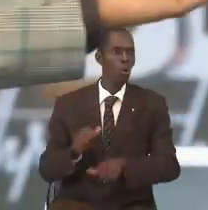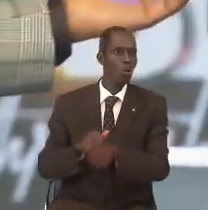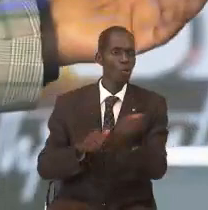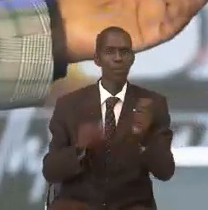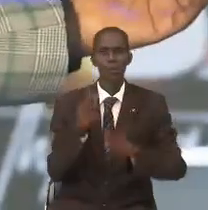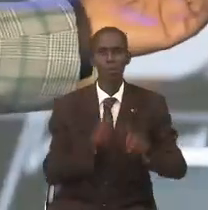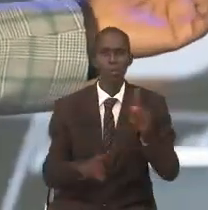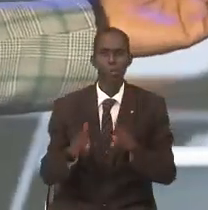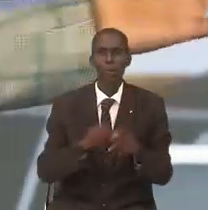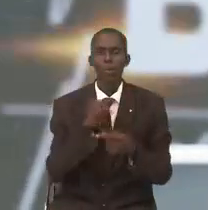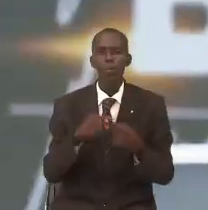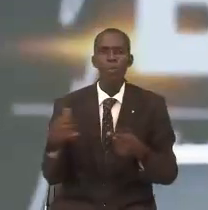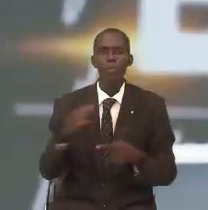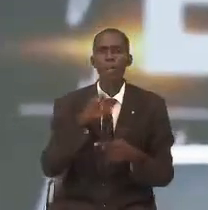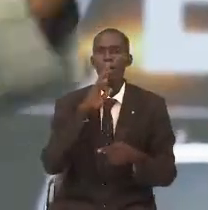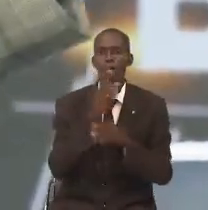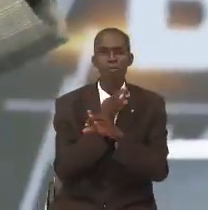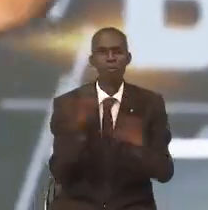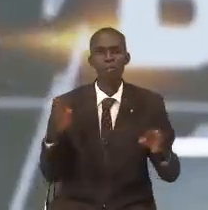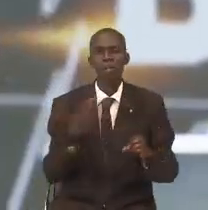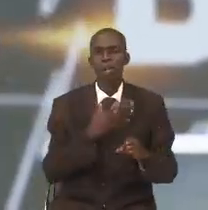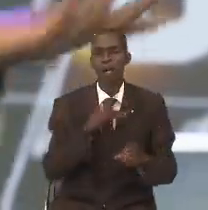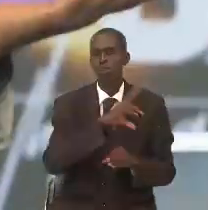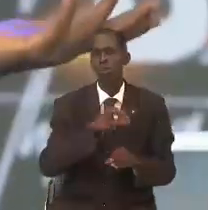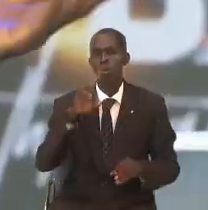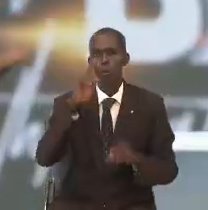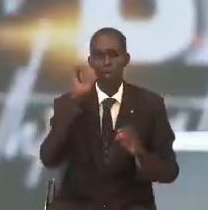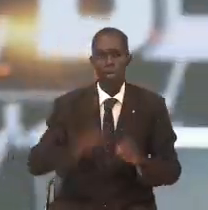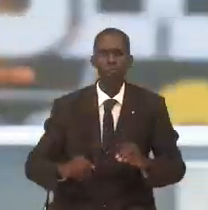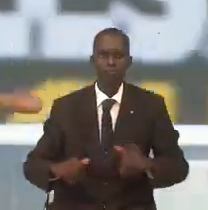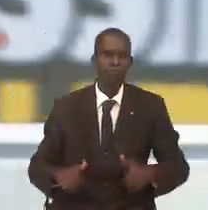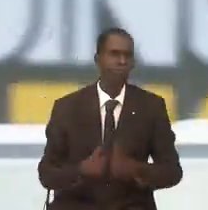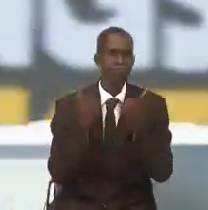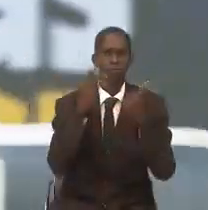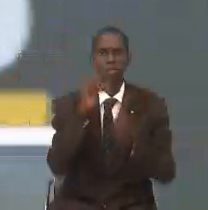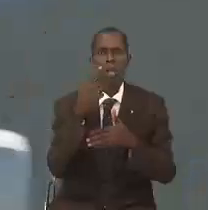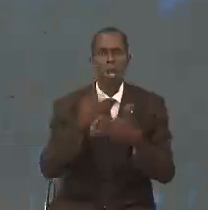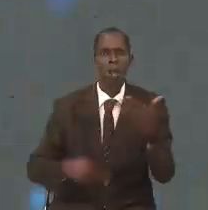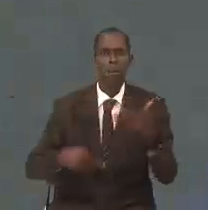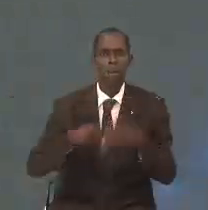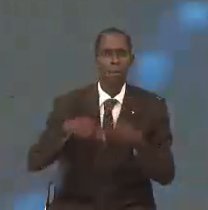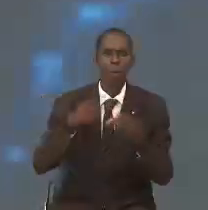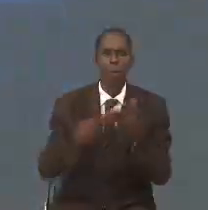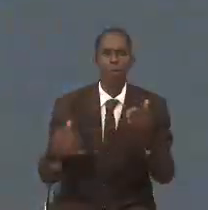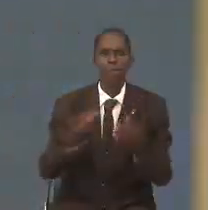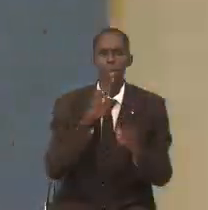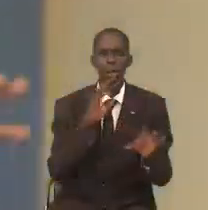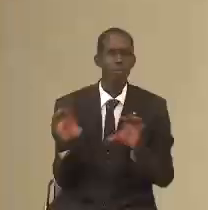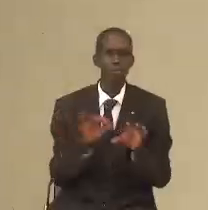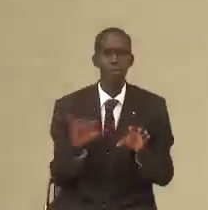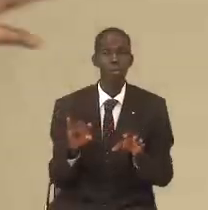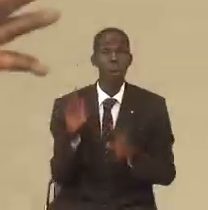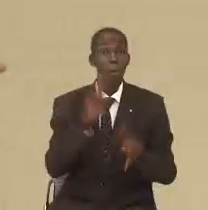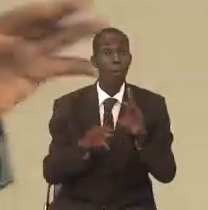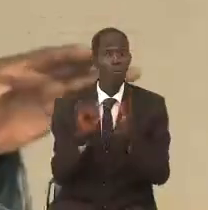when they're free, and nobody can even challenge them about what they're doing, the people that know, nobody